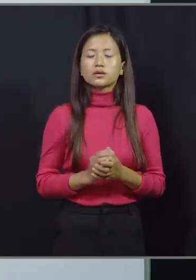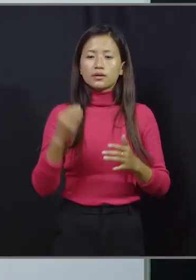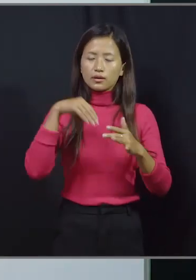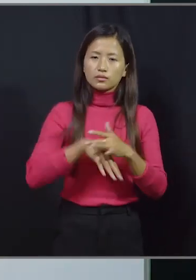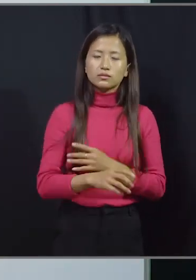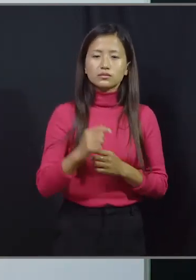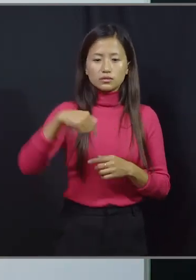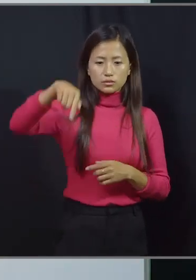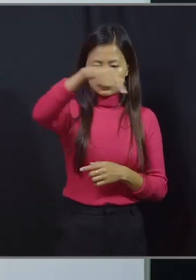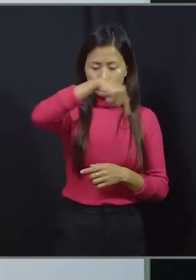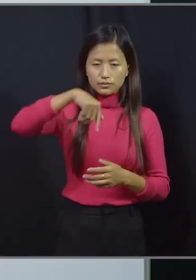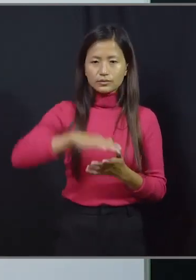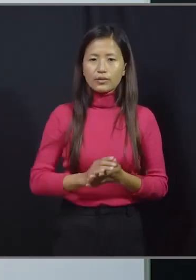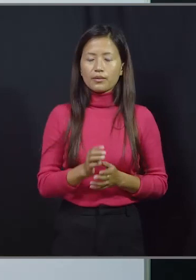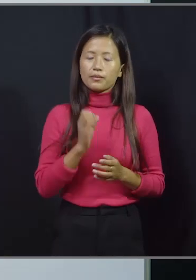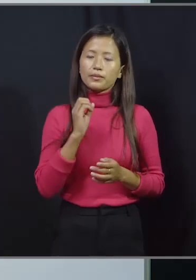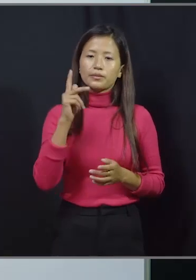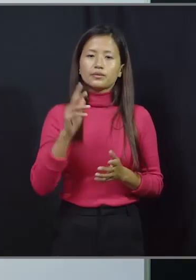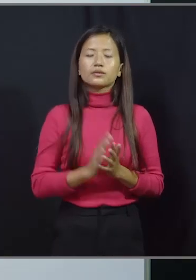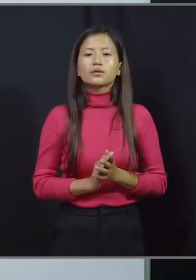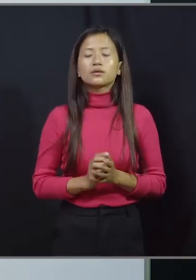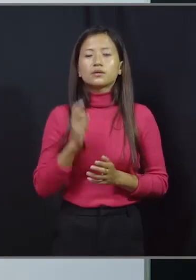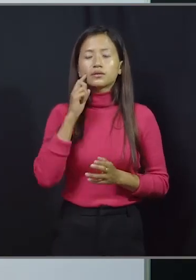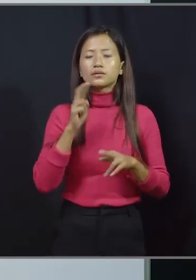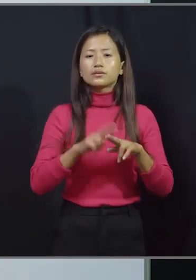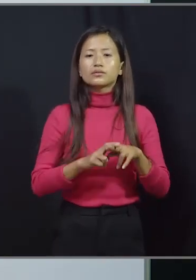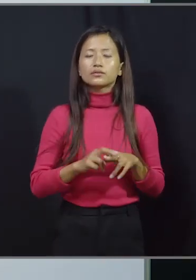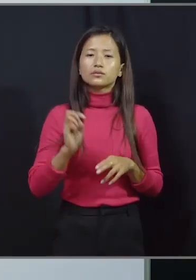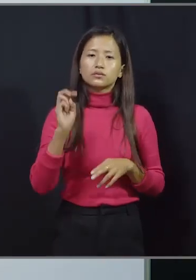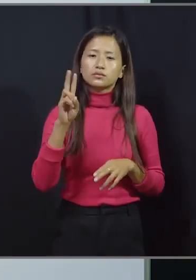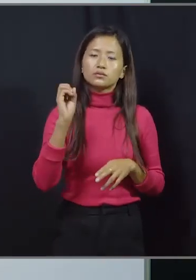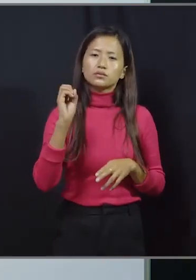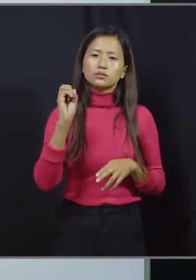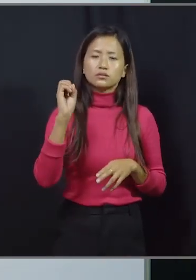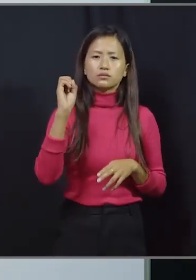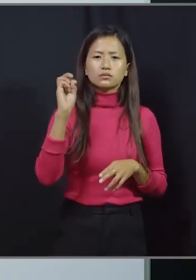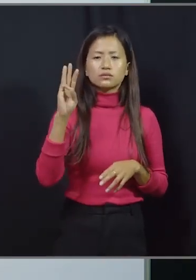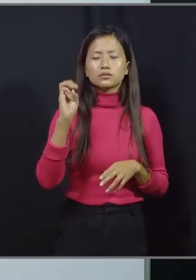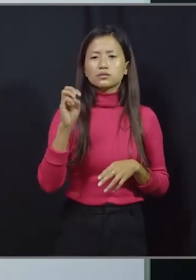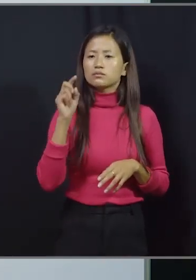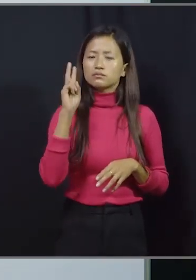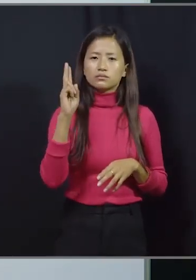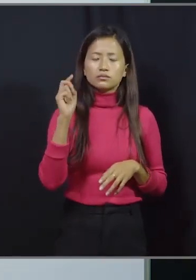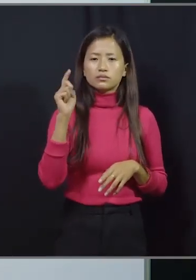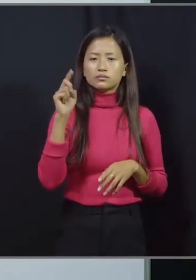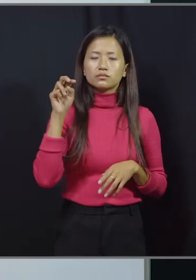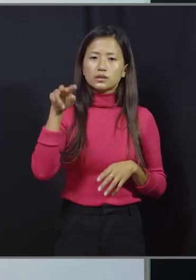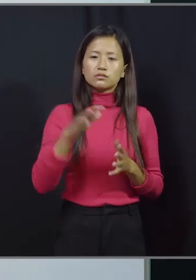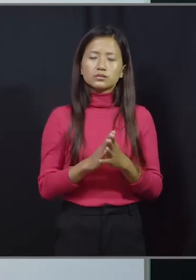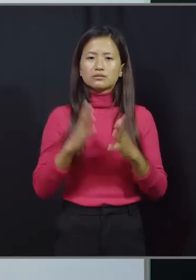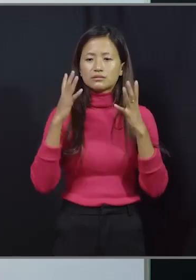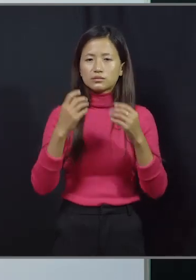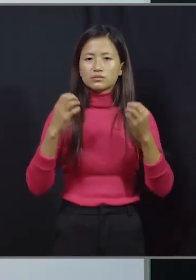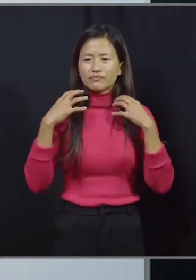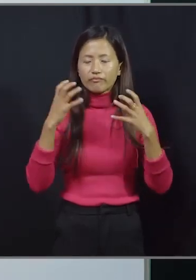entered this room, it might be okay. But if 20, 30, 40, 100 people enter this room, we will get suffocated.